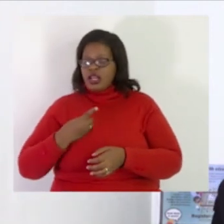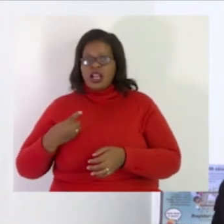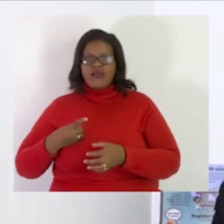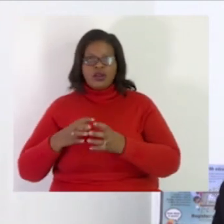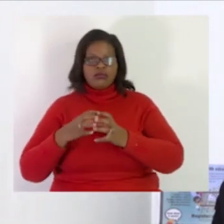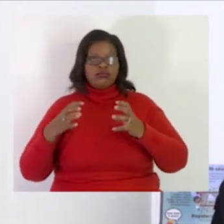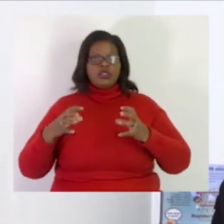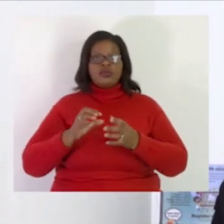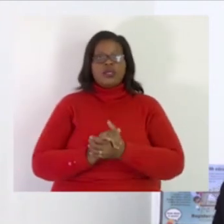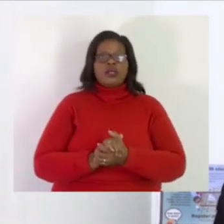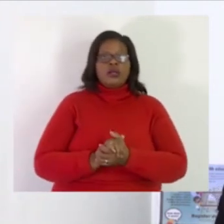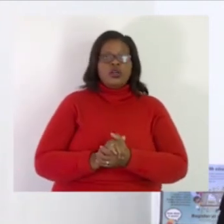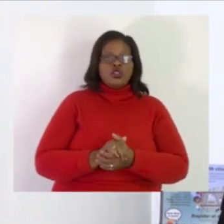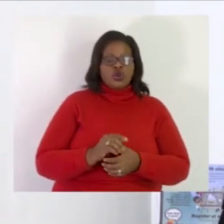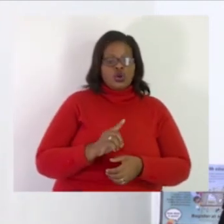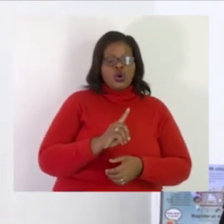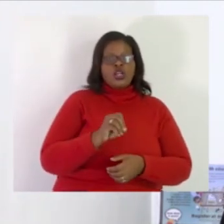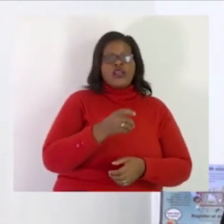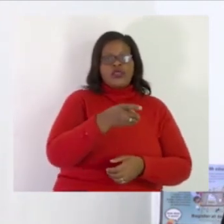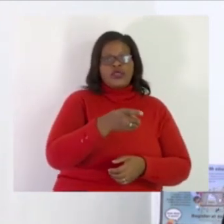that manner, I will start with